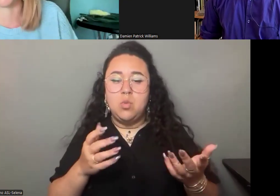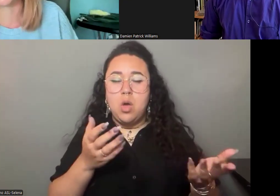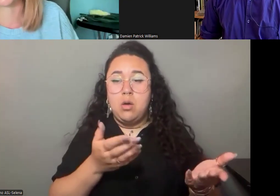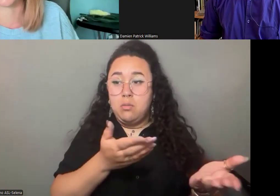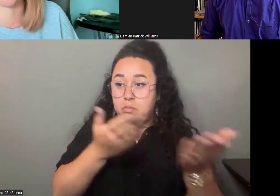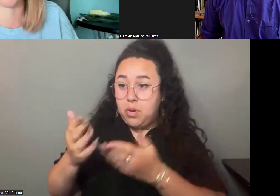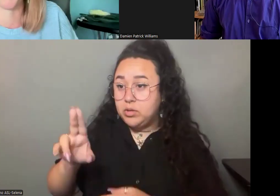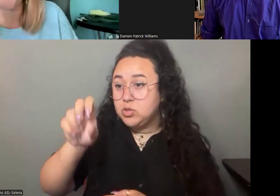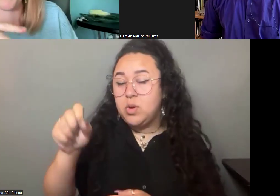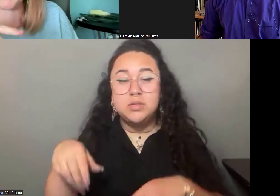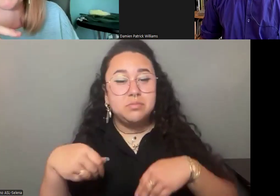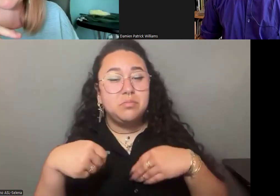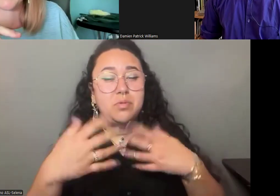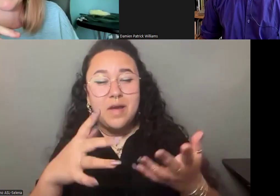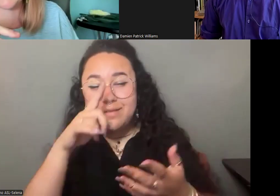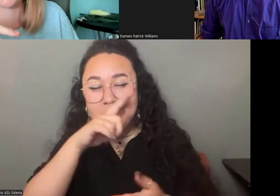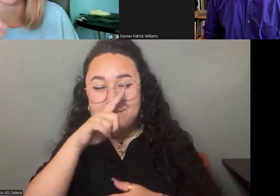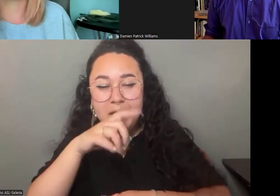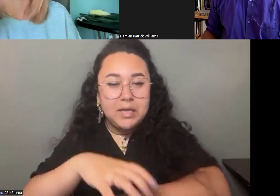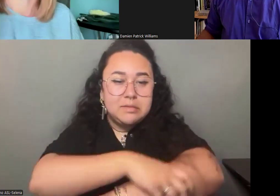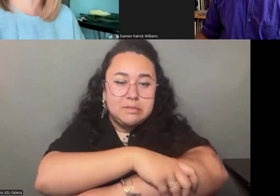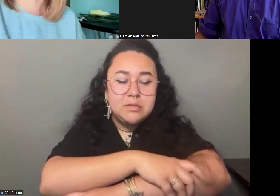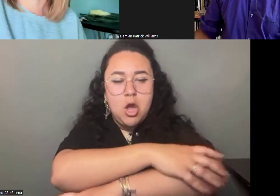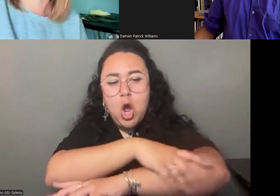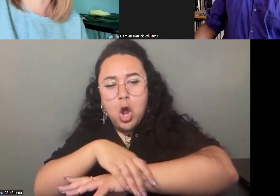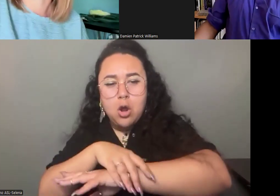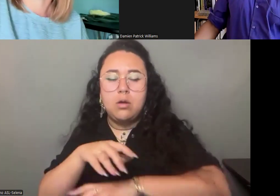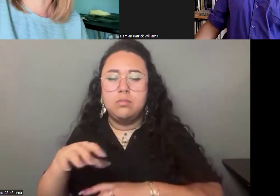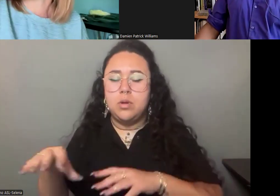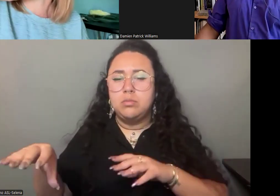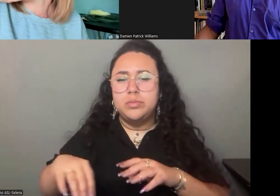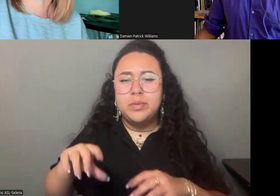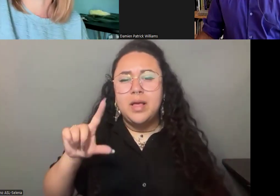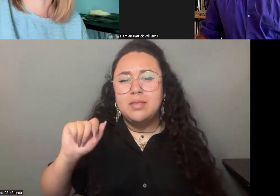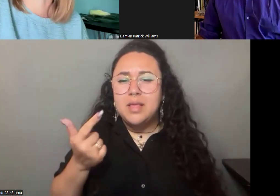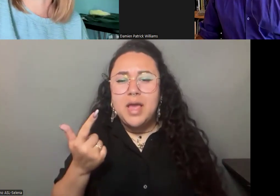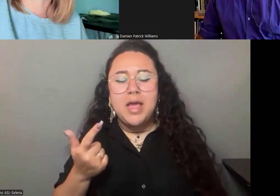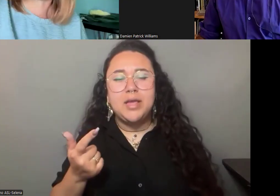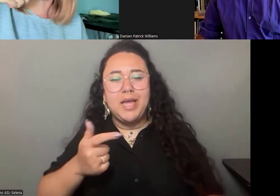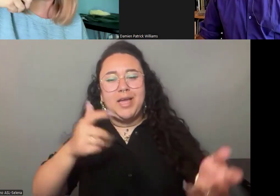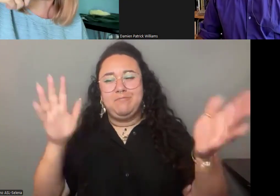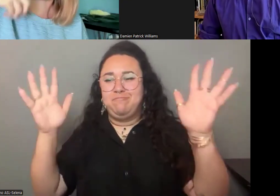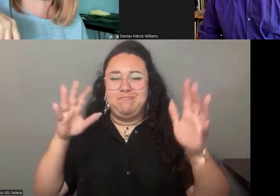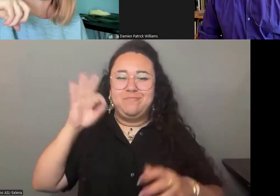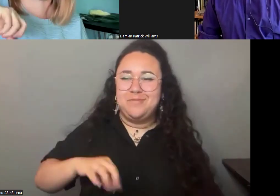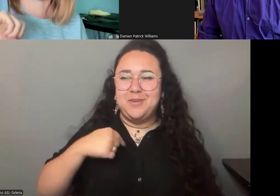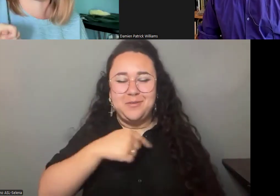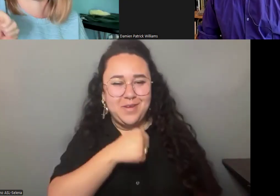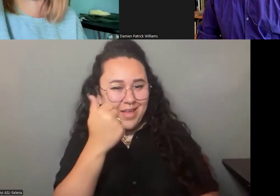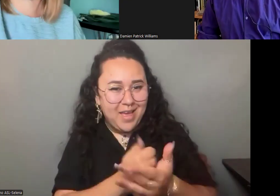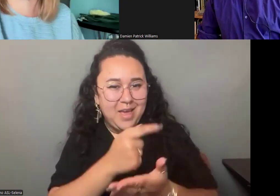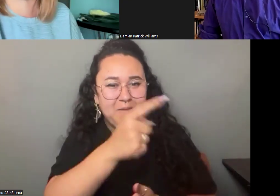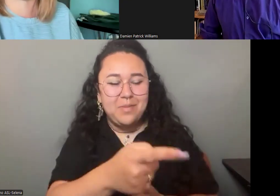of nationalism where, oh, we have this great technology, and we're helping people. We bring them over, fit them with the